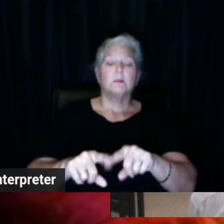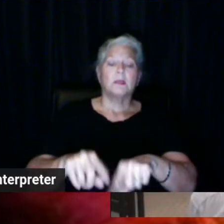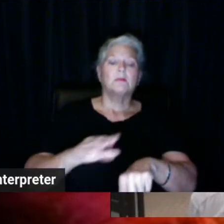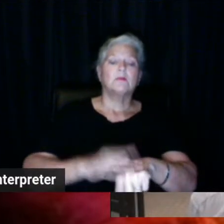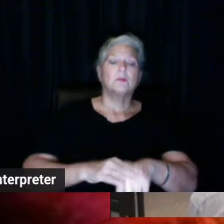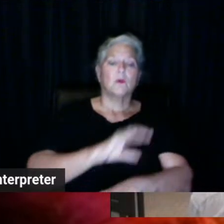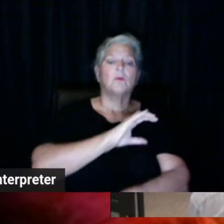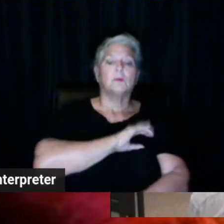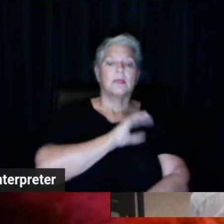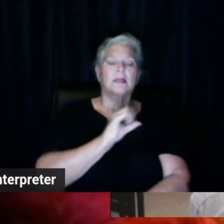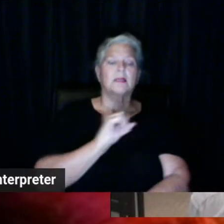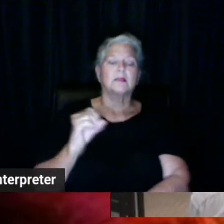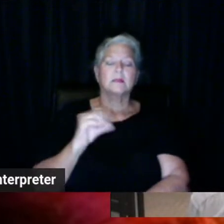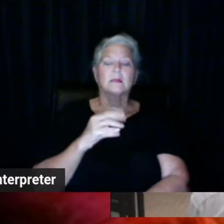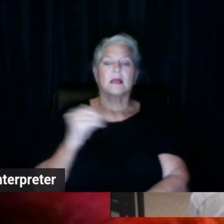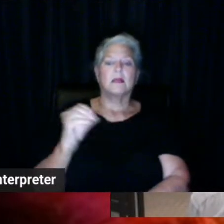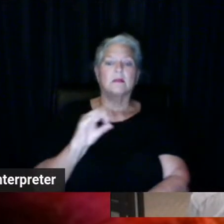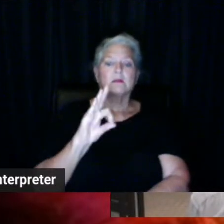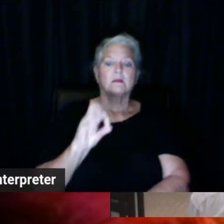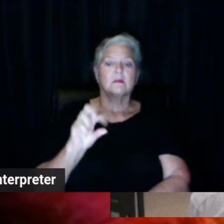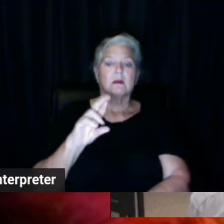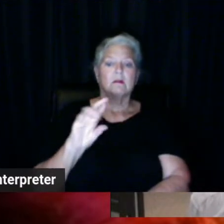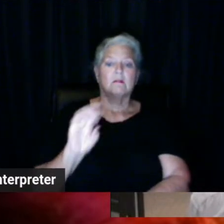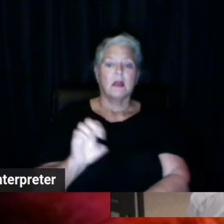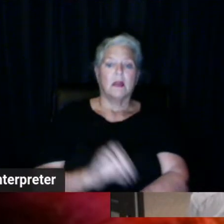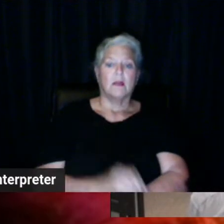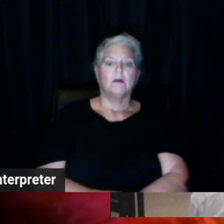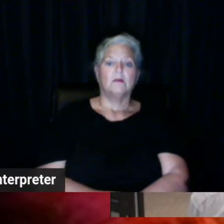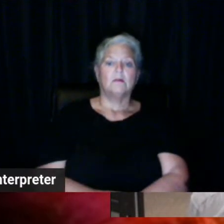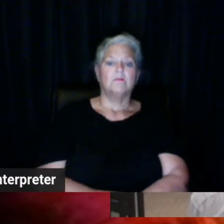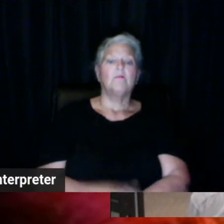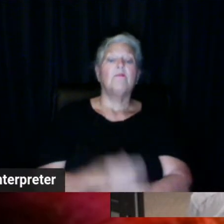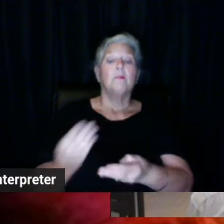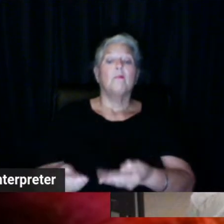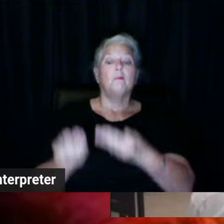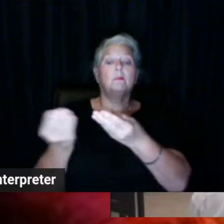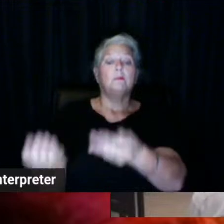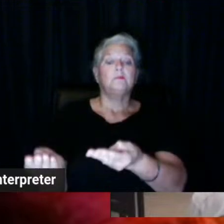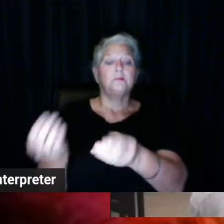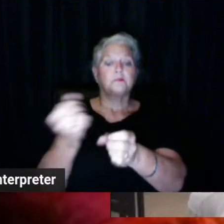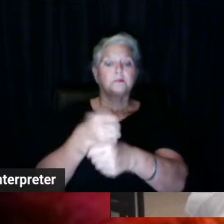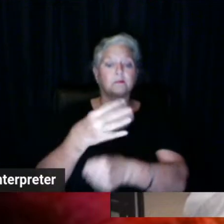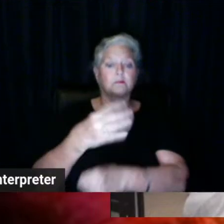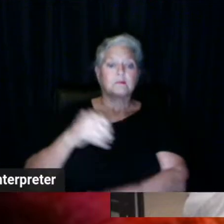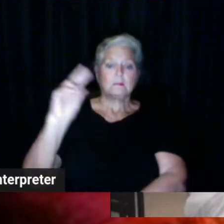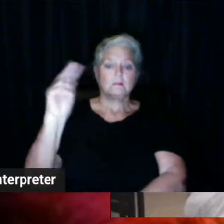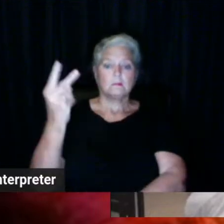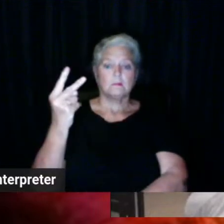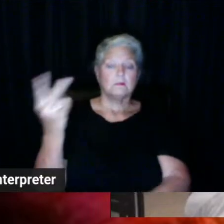have added that. That's all right. Do I have a second to that? Second. Motion has been made and seconded. Any further discussion?